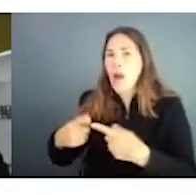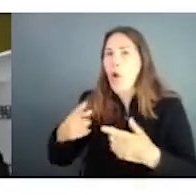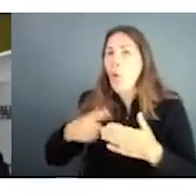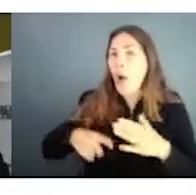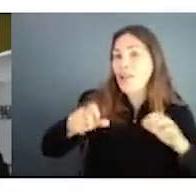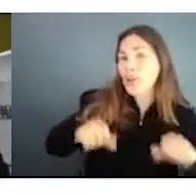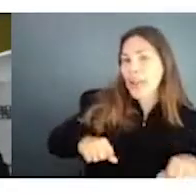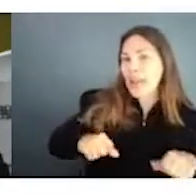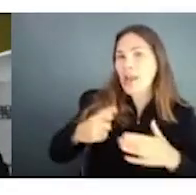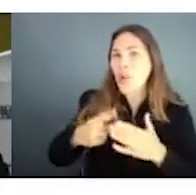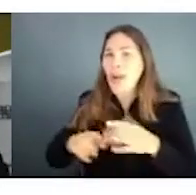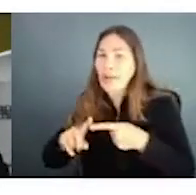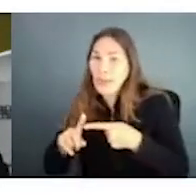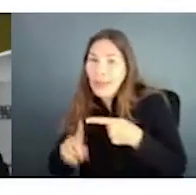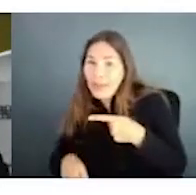in the